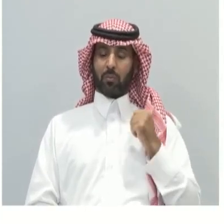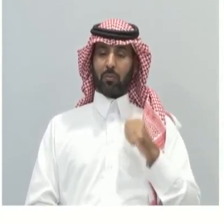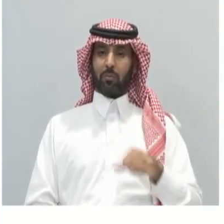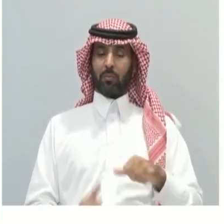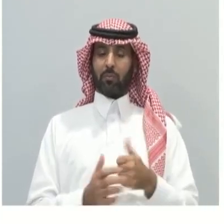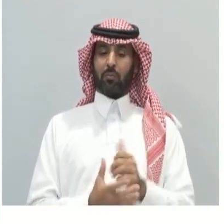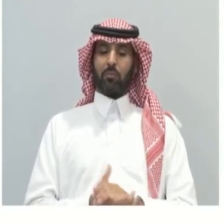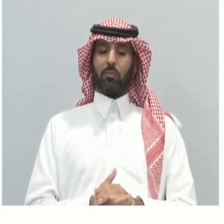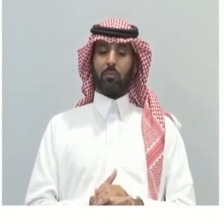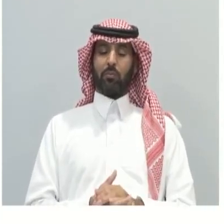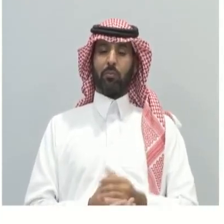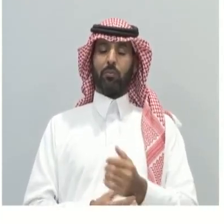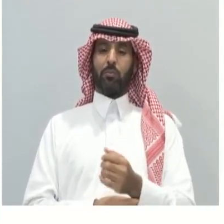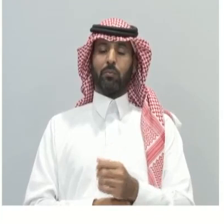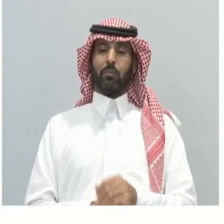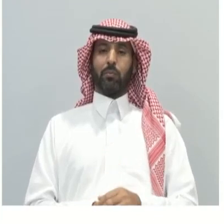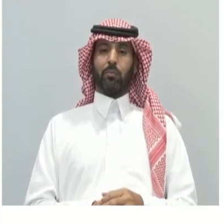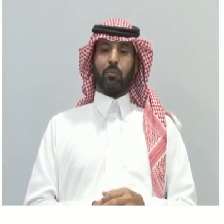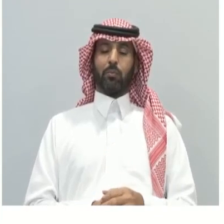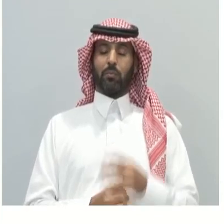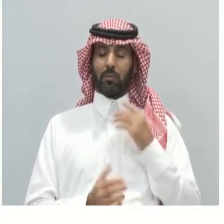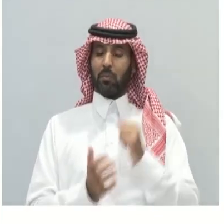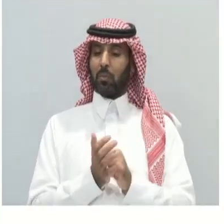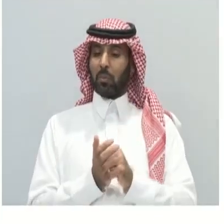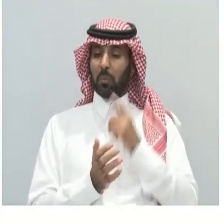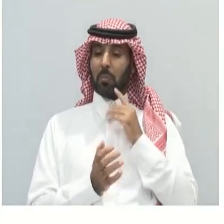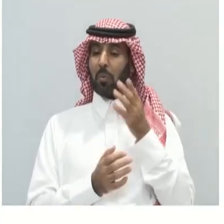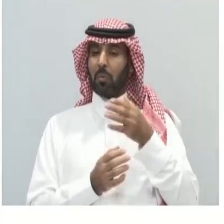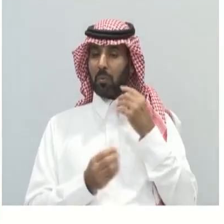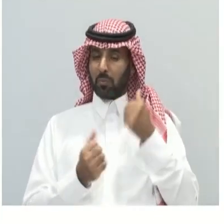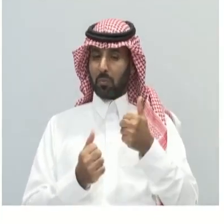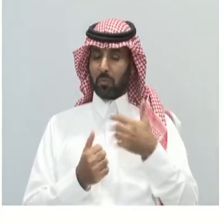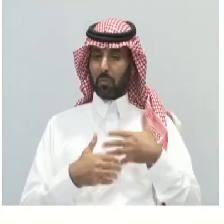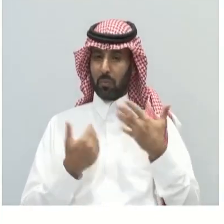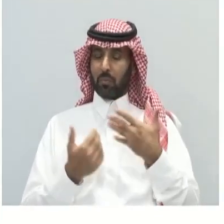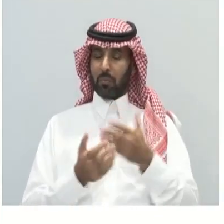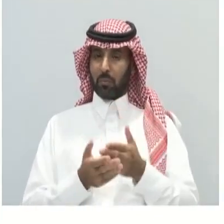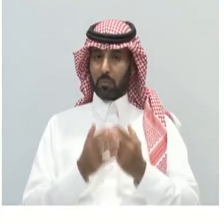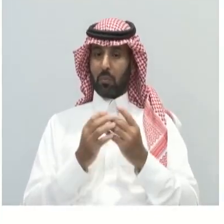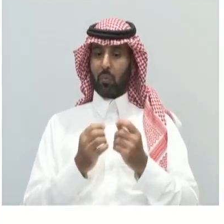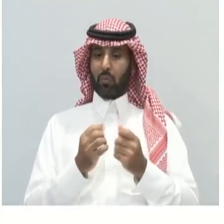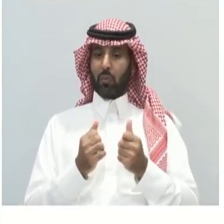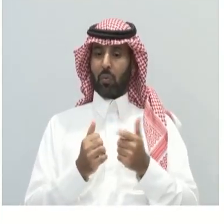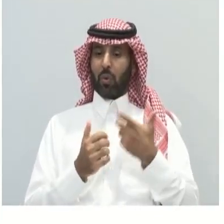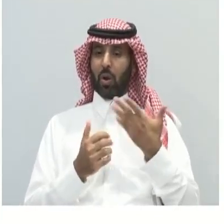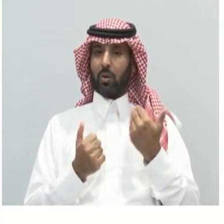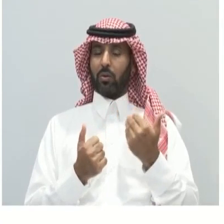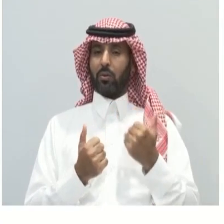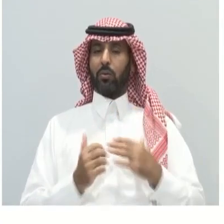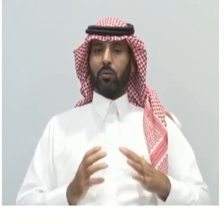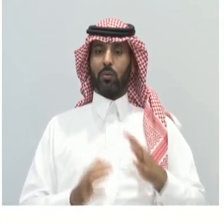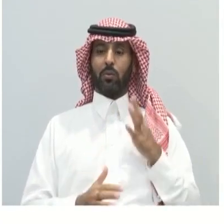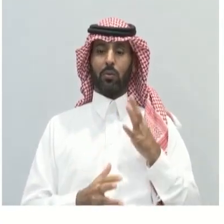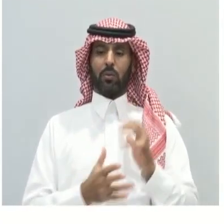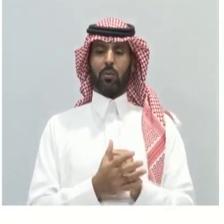possessions, of course, horses, houses, maybe horses, why not? Yachts, houses, etc. Until